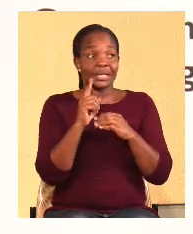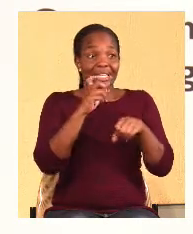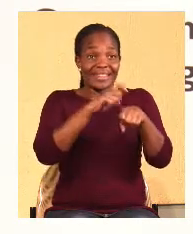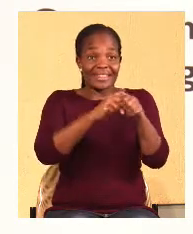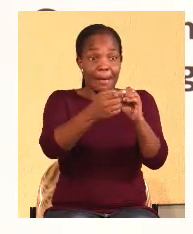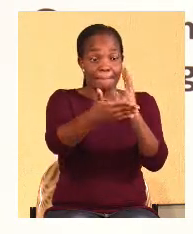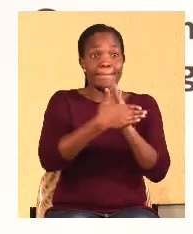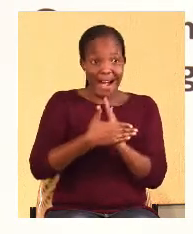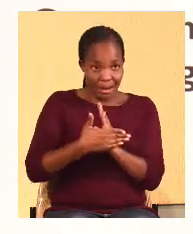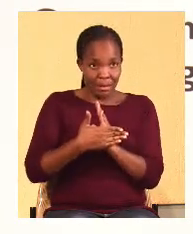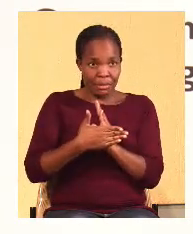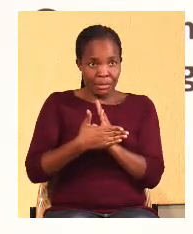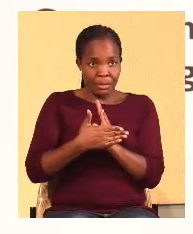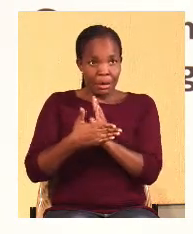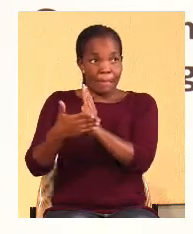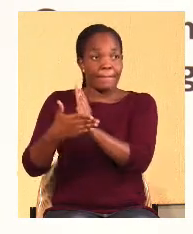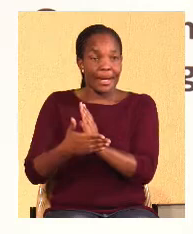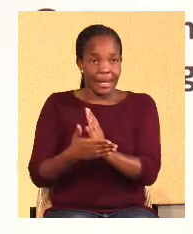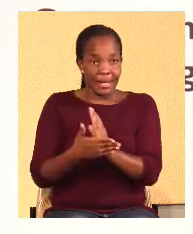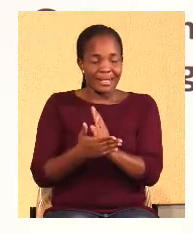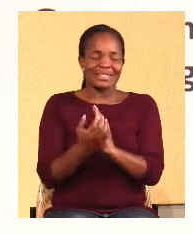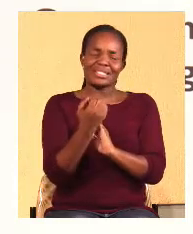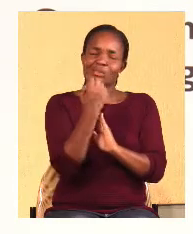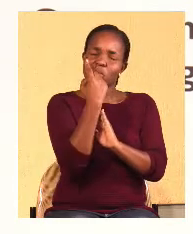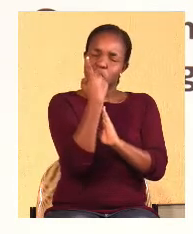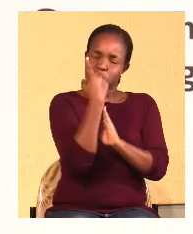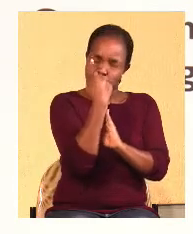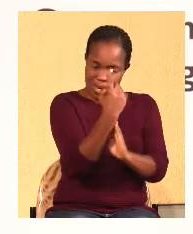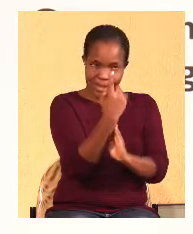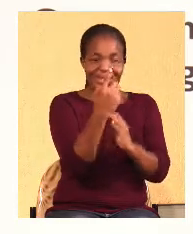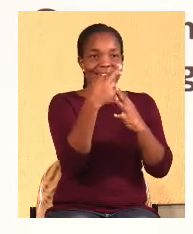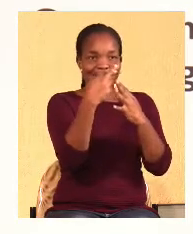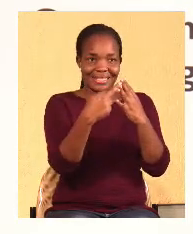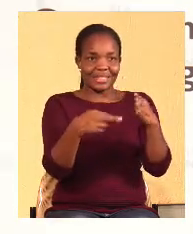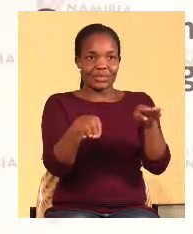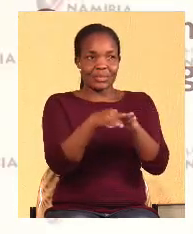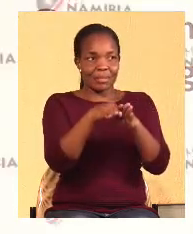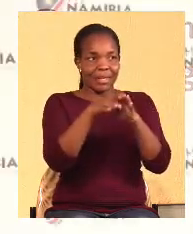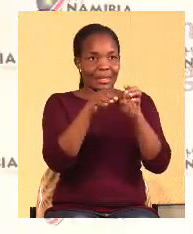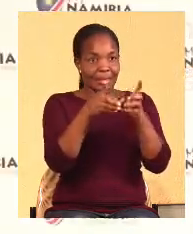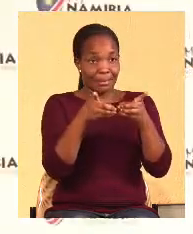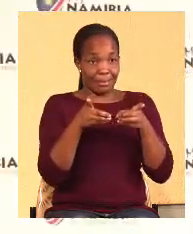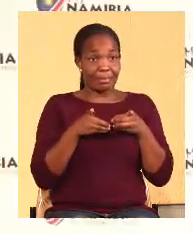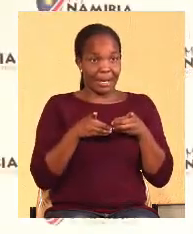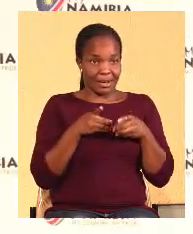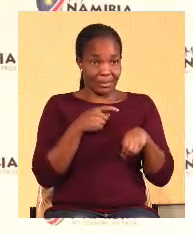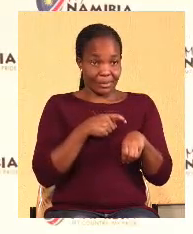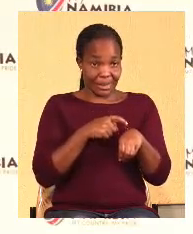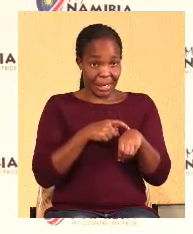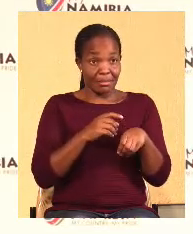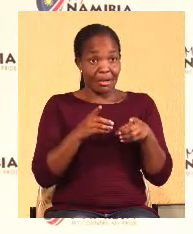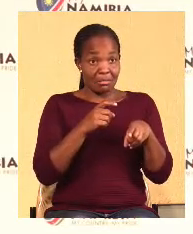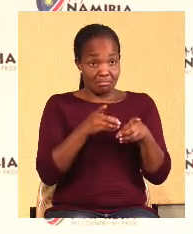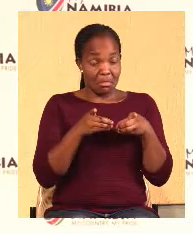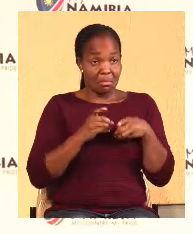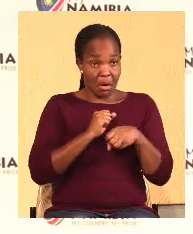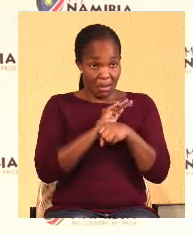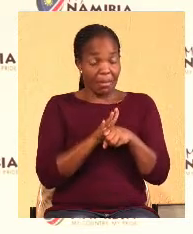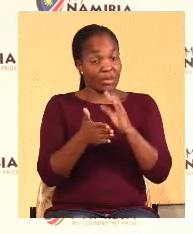one measure of our overall state of emergency. Okay. I've got another follow-up question to you, Yvonne, and that would